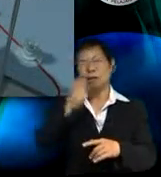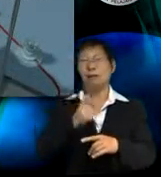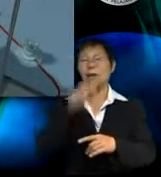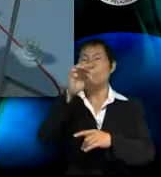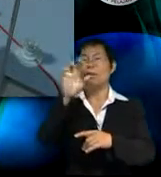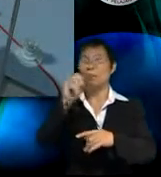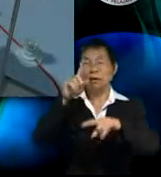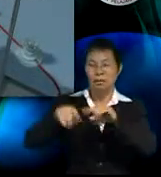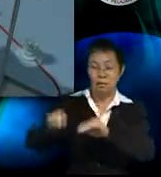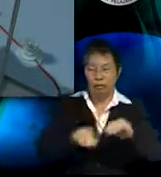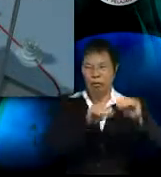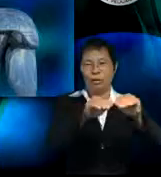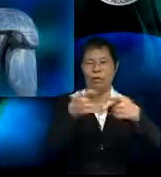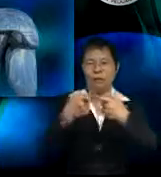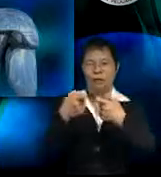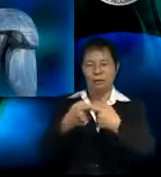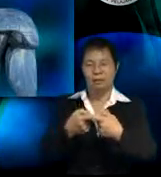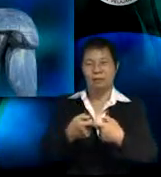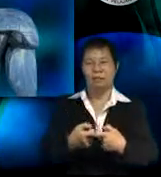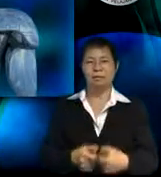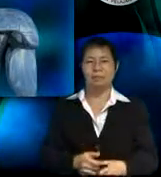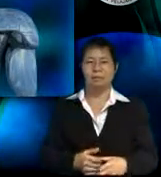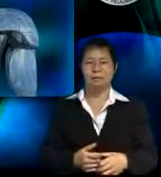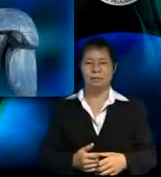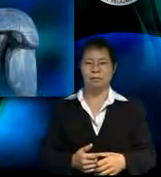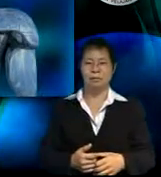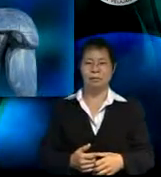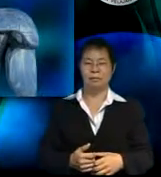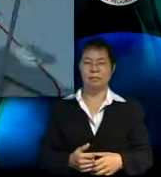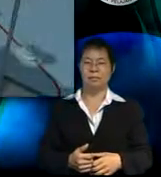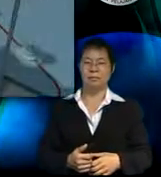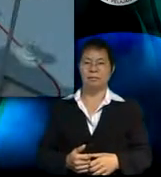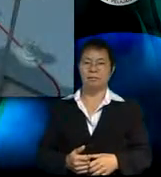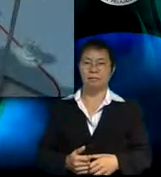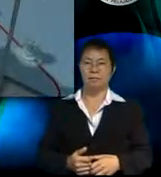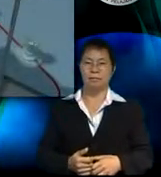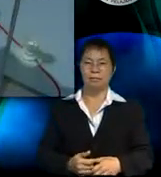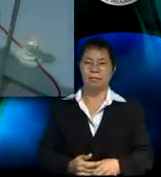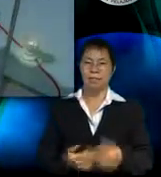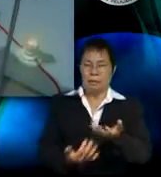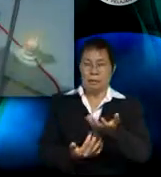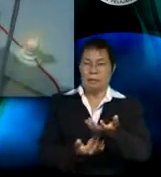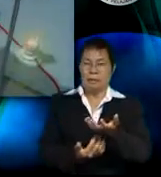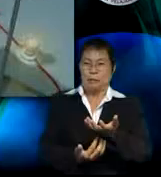electricity when it is solid. Now, heat up the lead bromide.